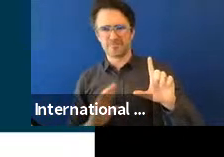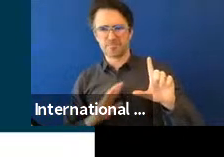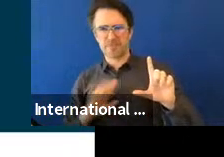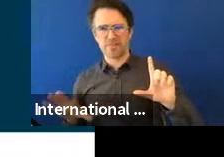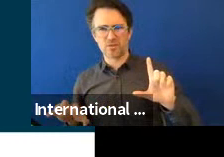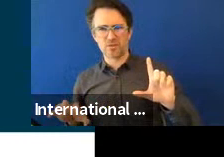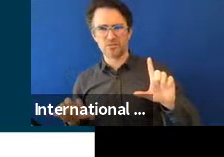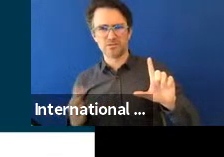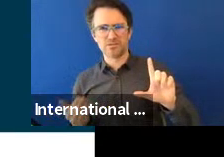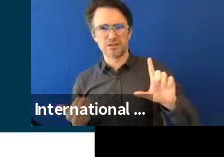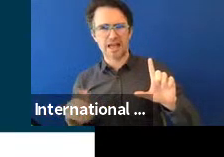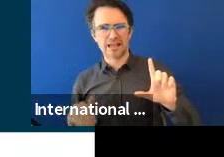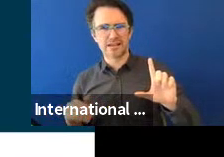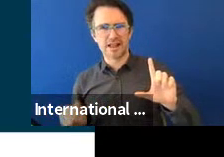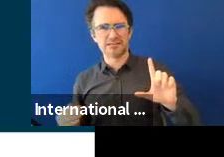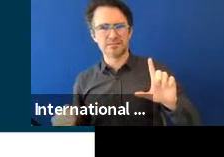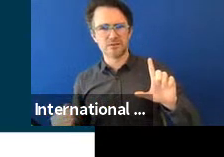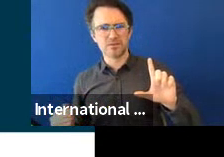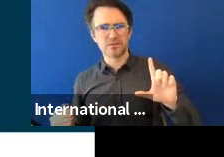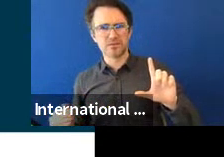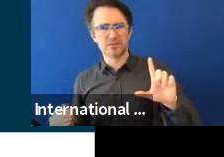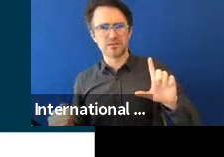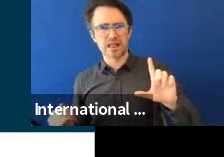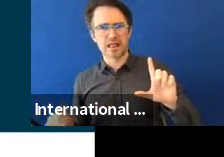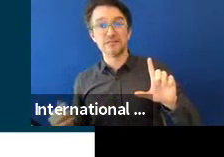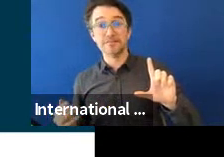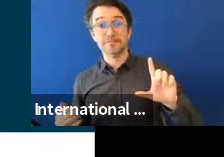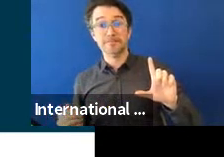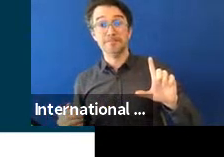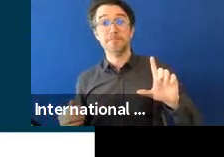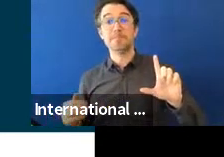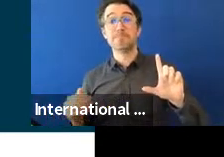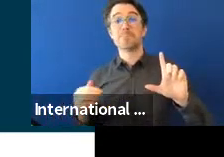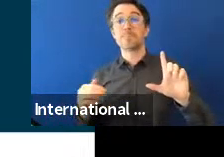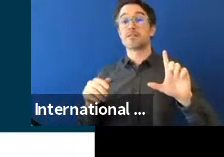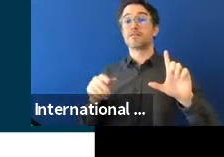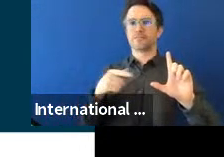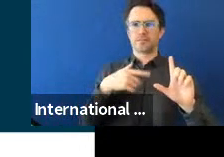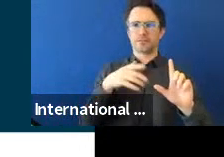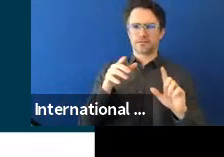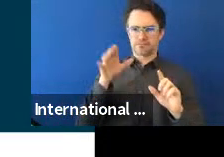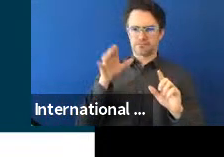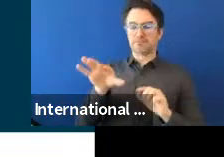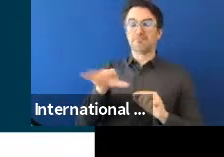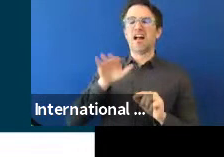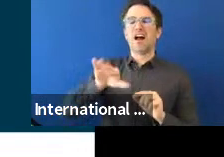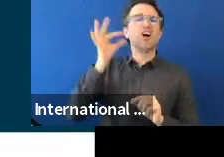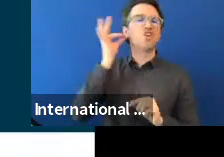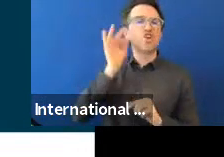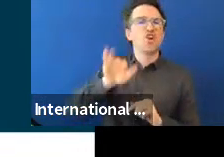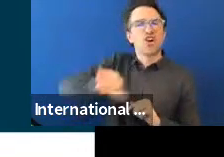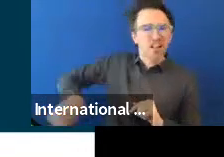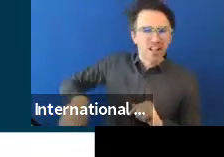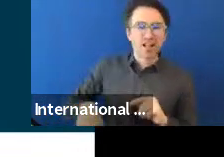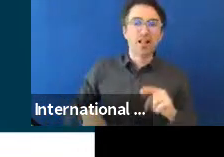births, well above the biological level. The normal sex ratio at birth is around